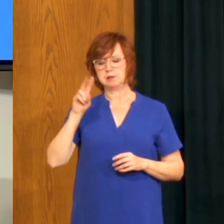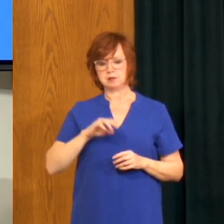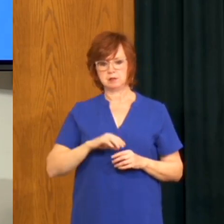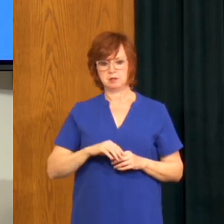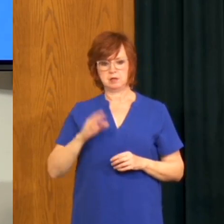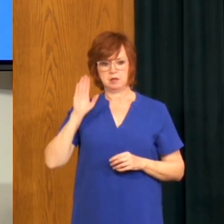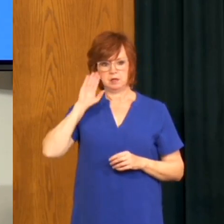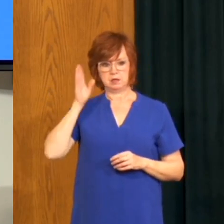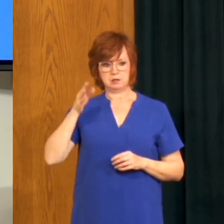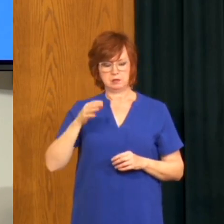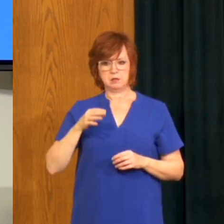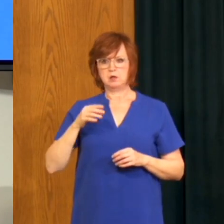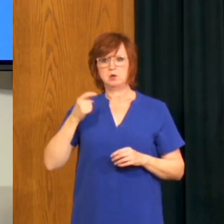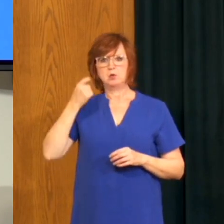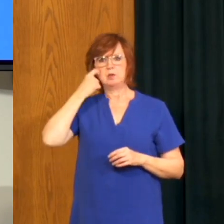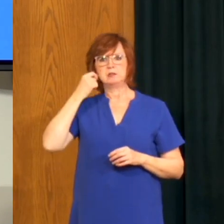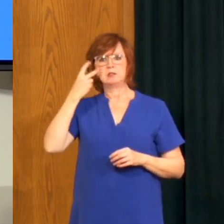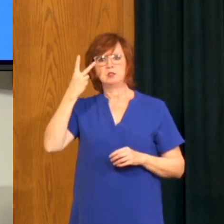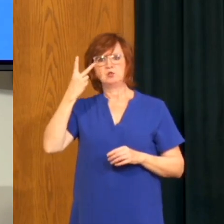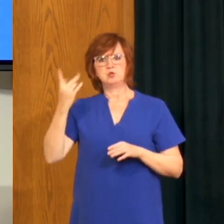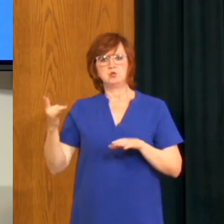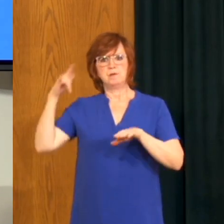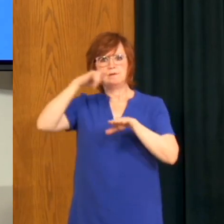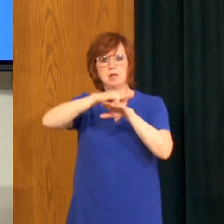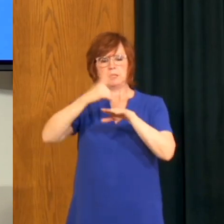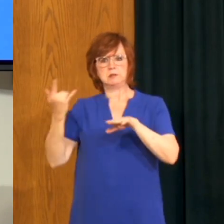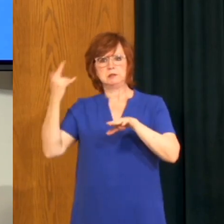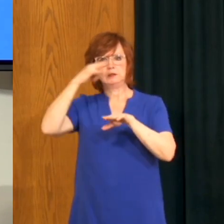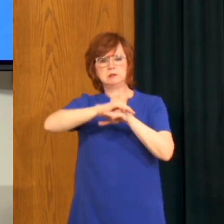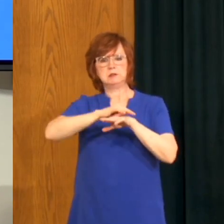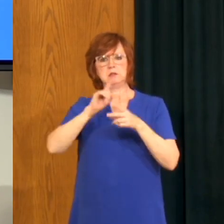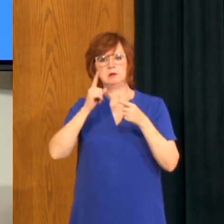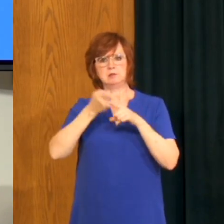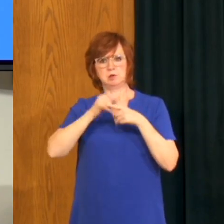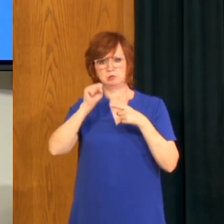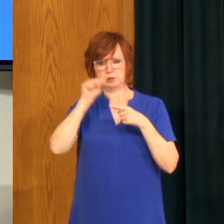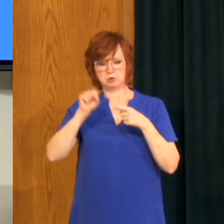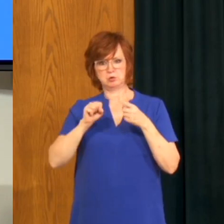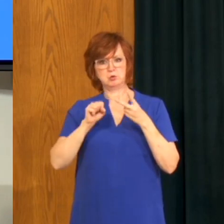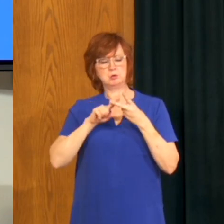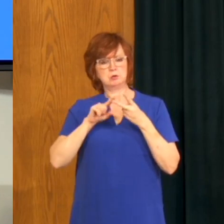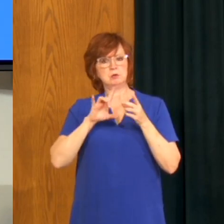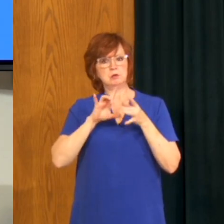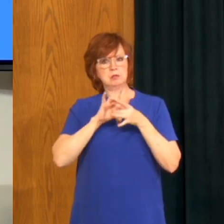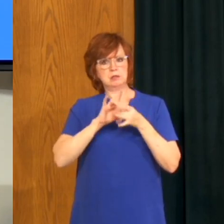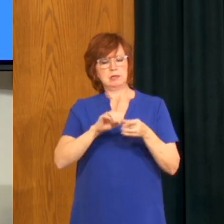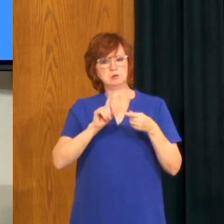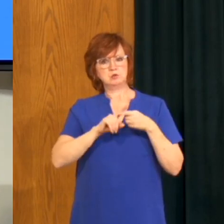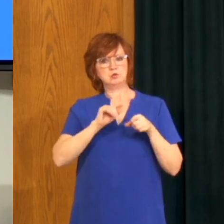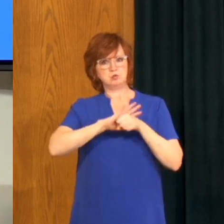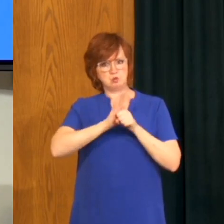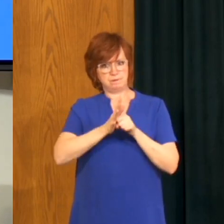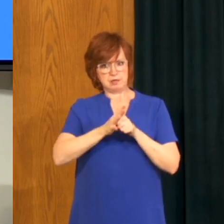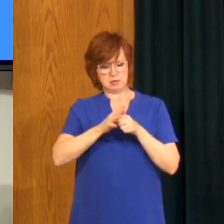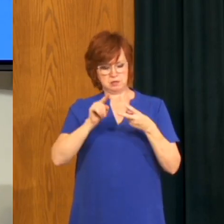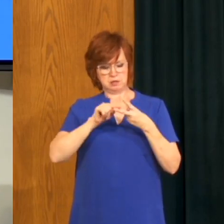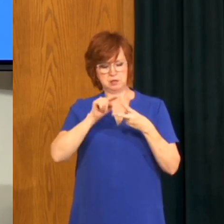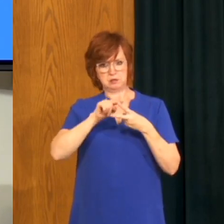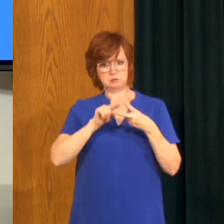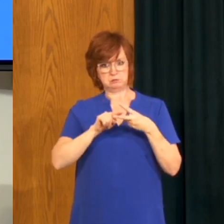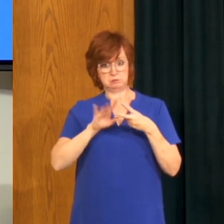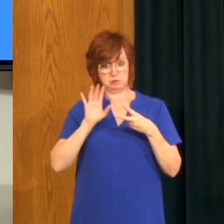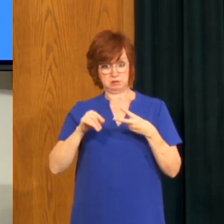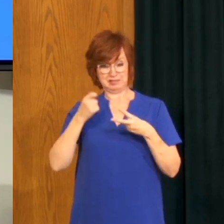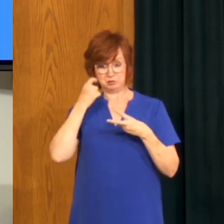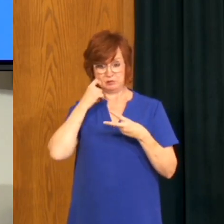2 flights coming to Saskatoon have been connected to confirmed cases of COVID-19. Are those linked at all to the 3 new